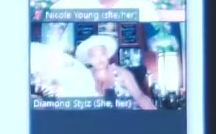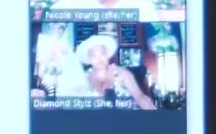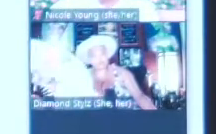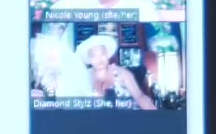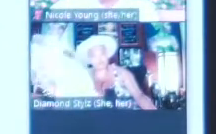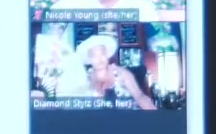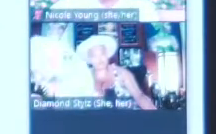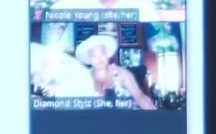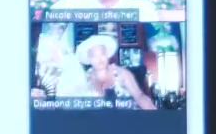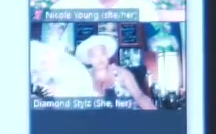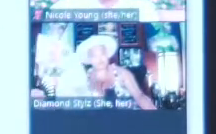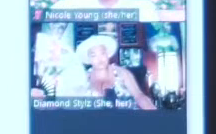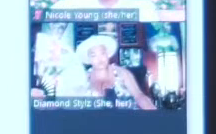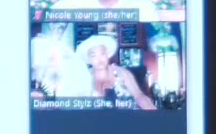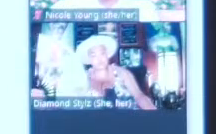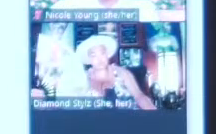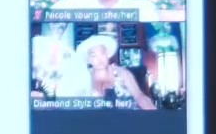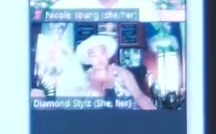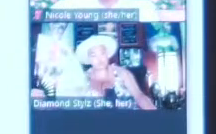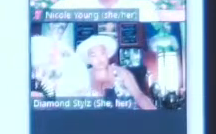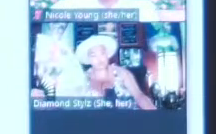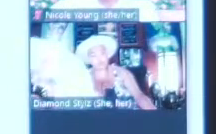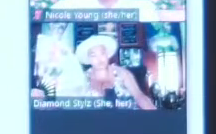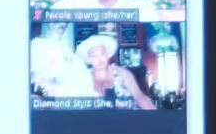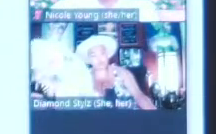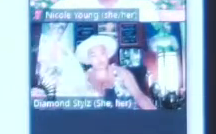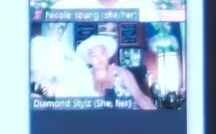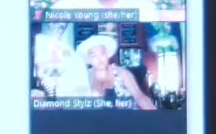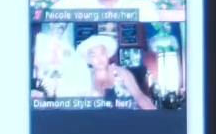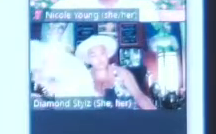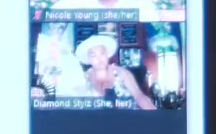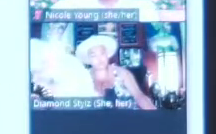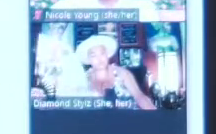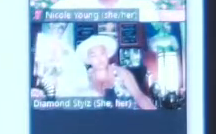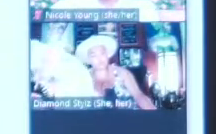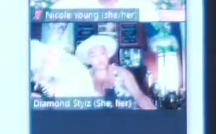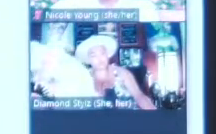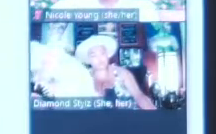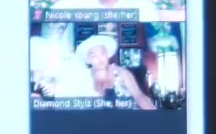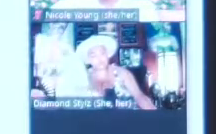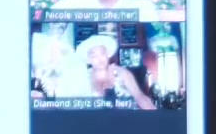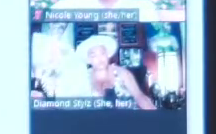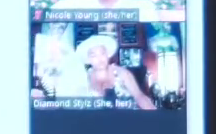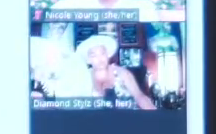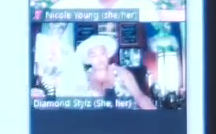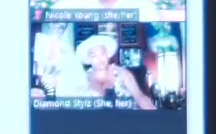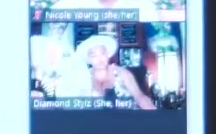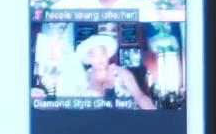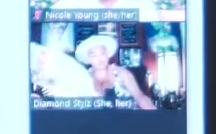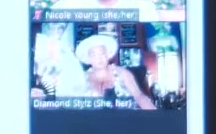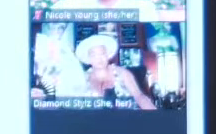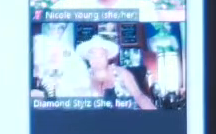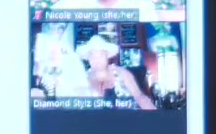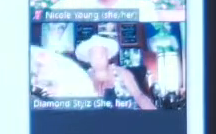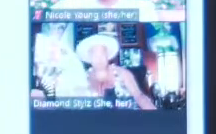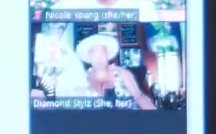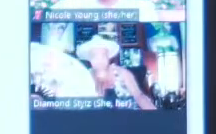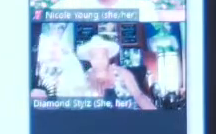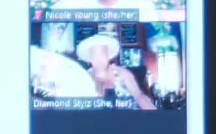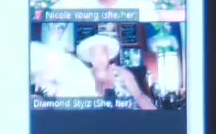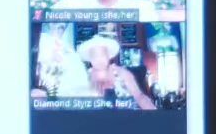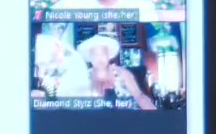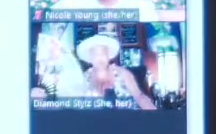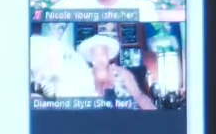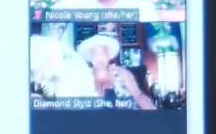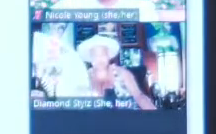in the sense that this thinking of like black women can't be sexually assaulted. You know what I'm saying? It kind of falls